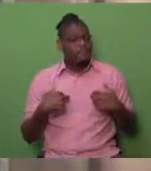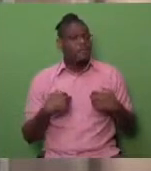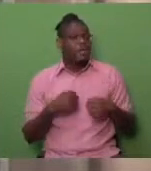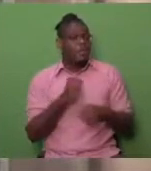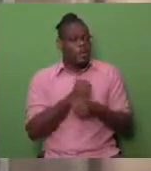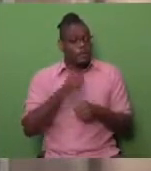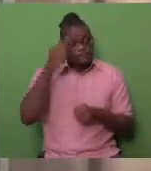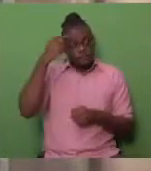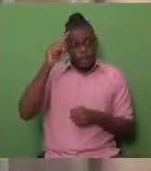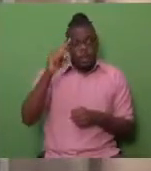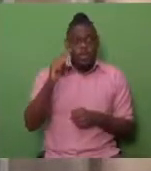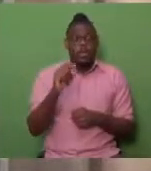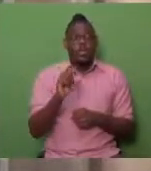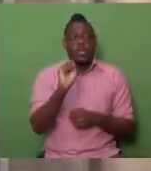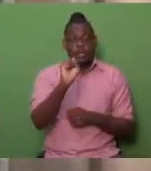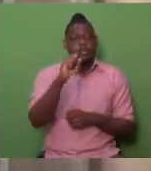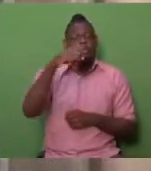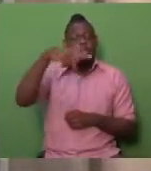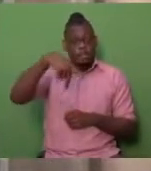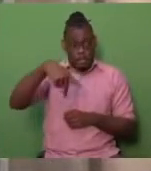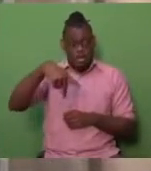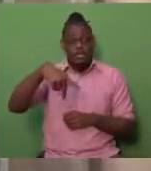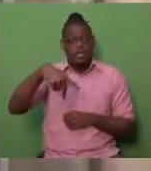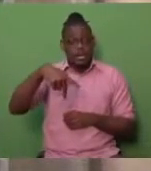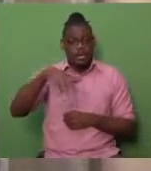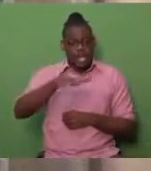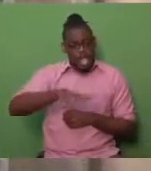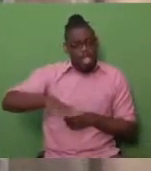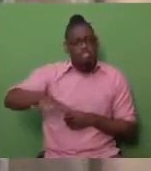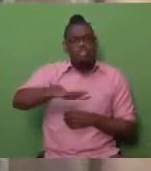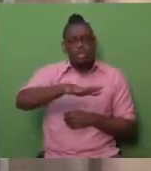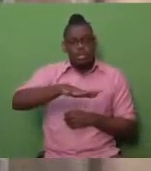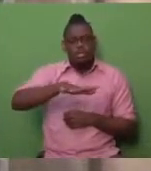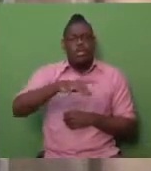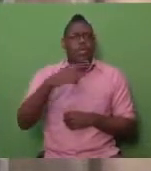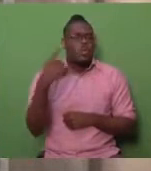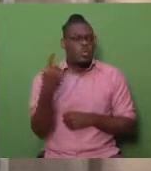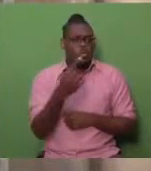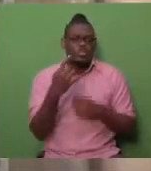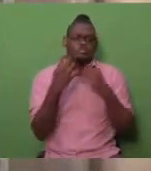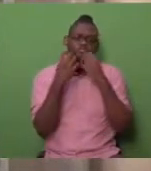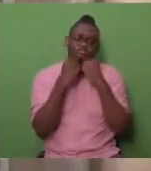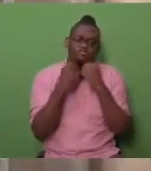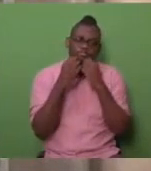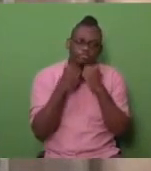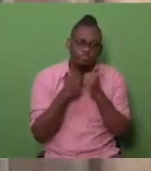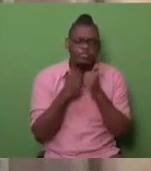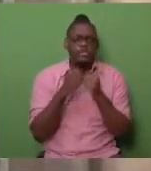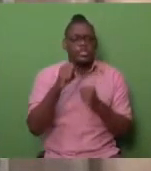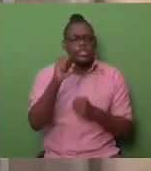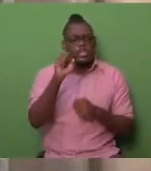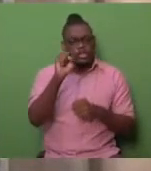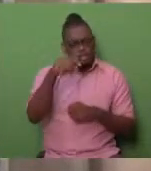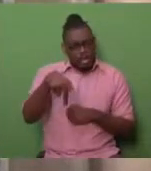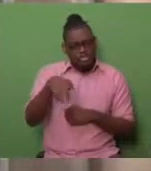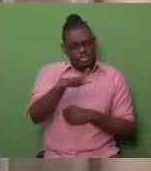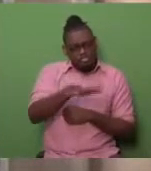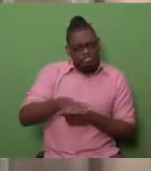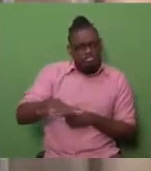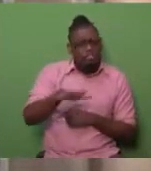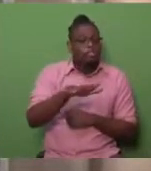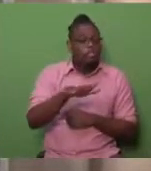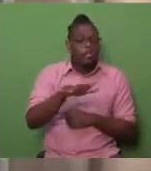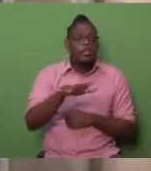vote of confidence in me is something I will always cherish. During those years, when I contributed to the